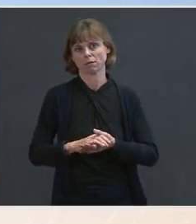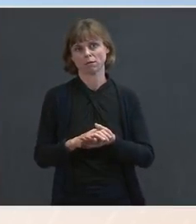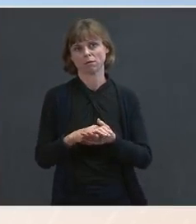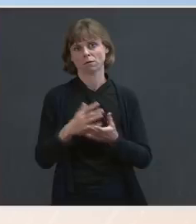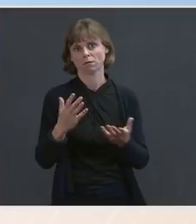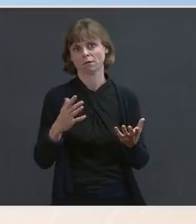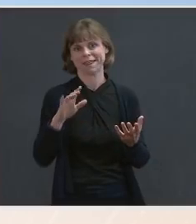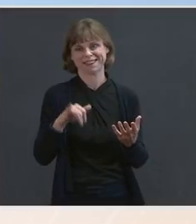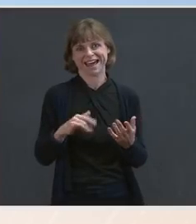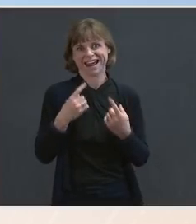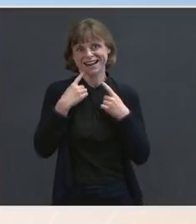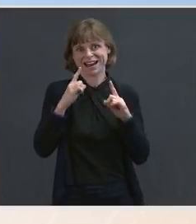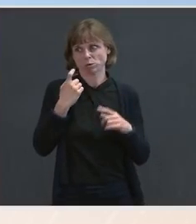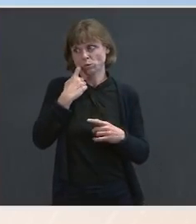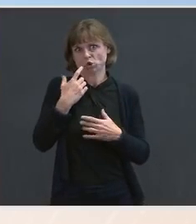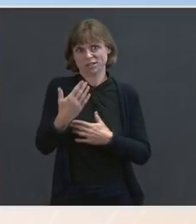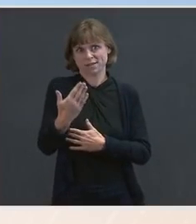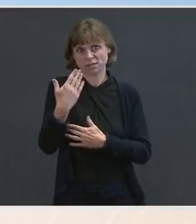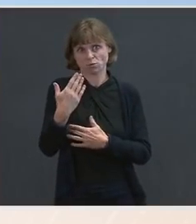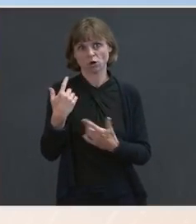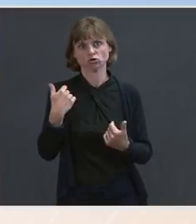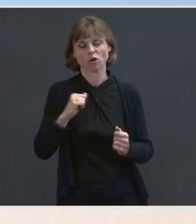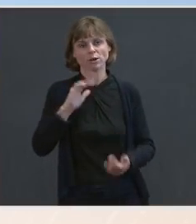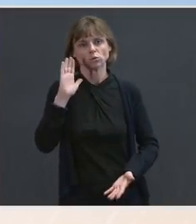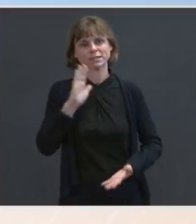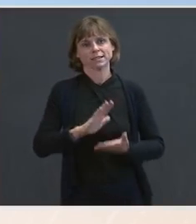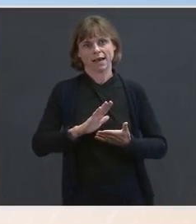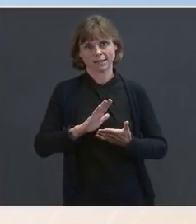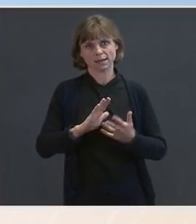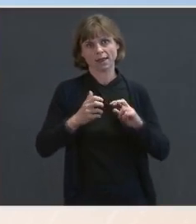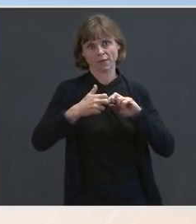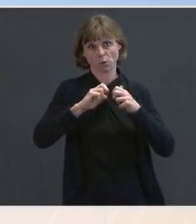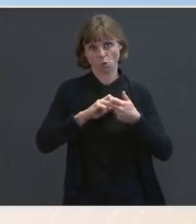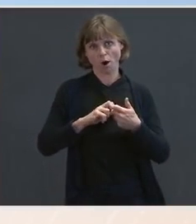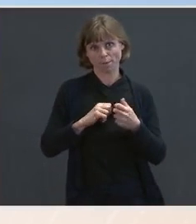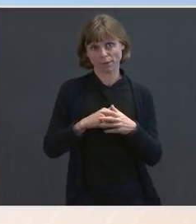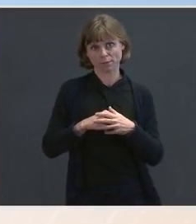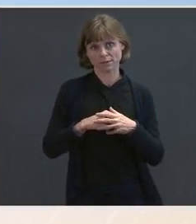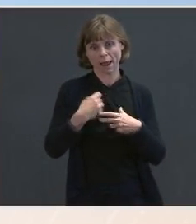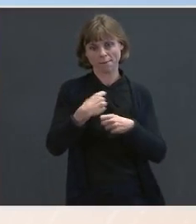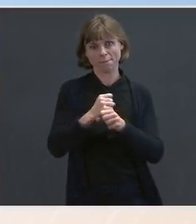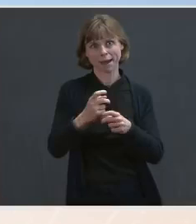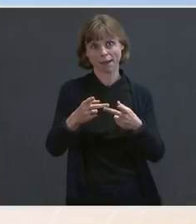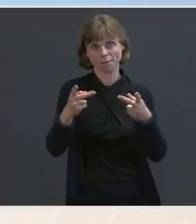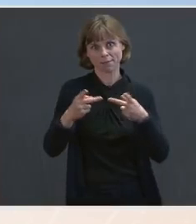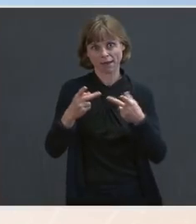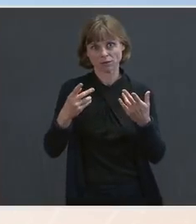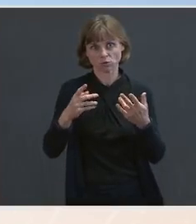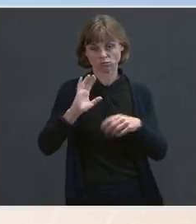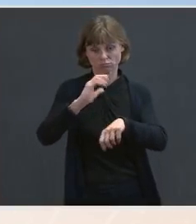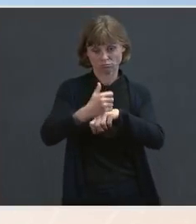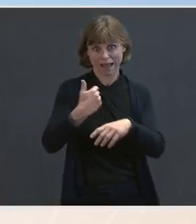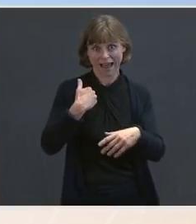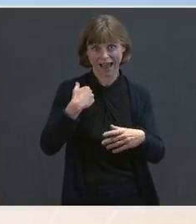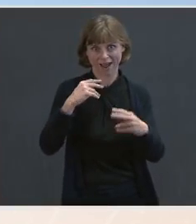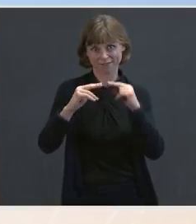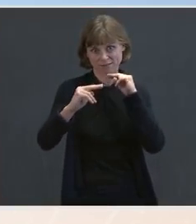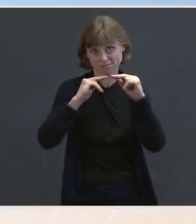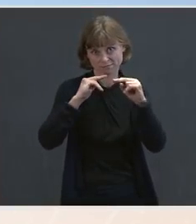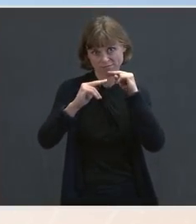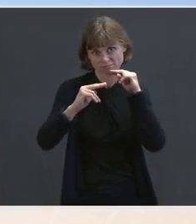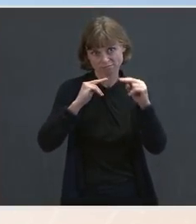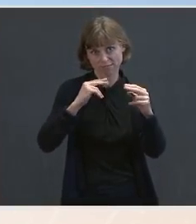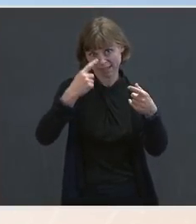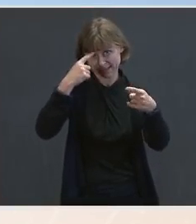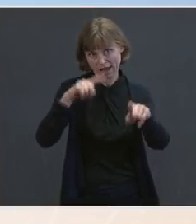announcement made this morning. It was meant to de-escalate the issue and create space for a negotiated settlement to the Airbus and Boeing disputes. But in